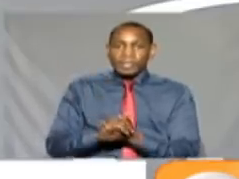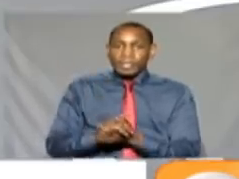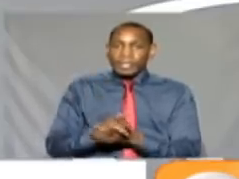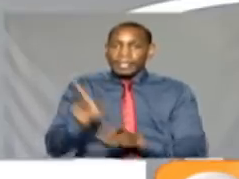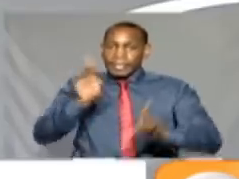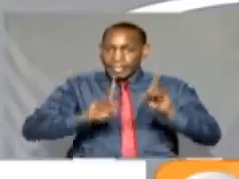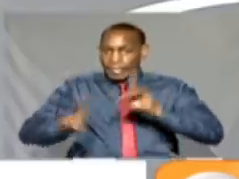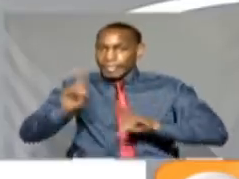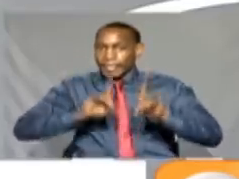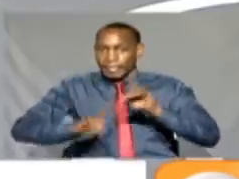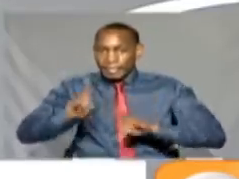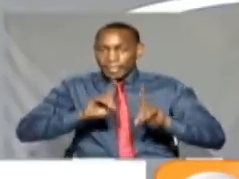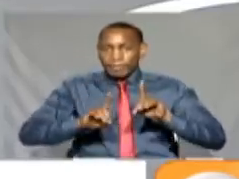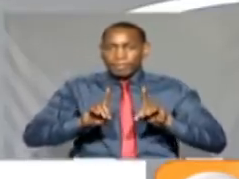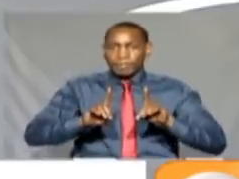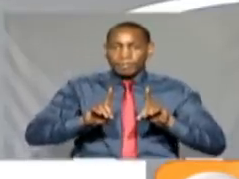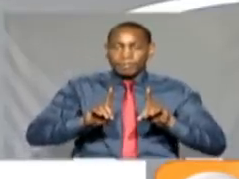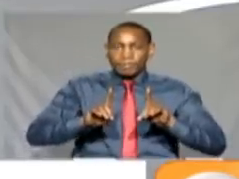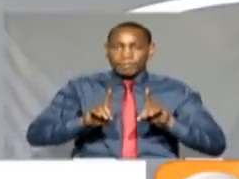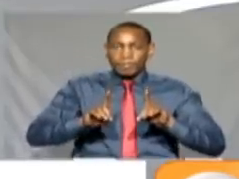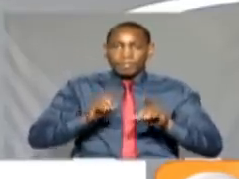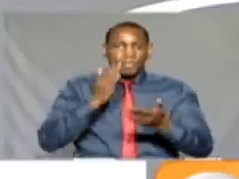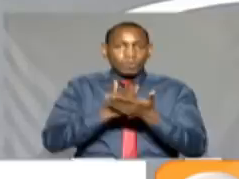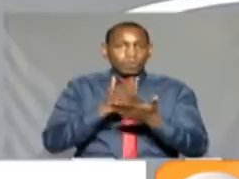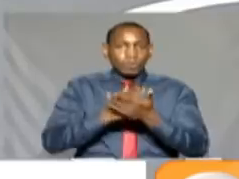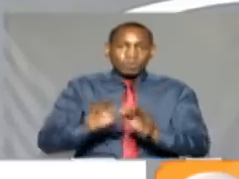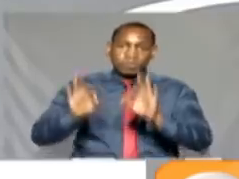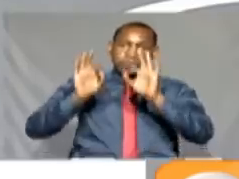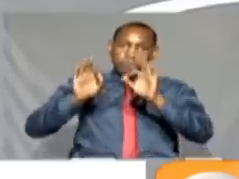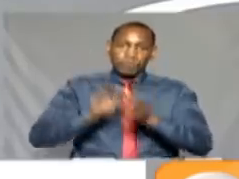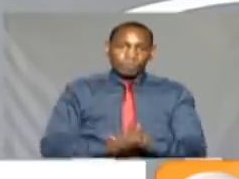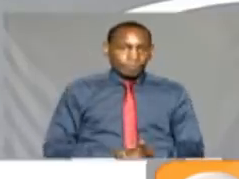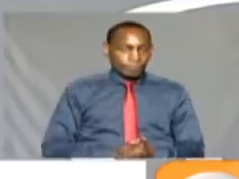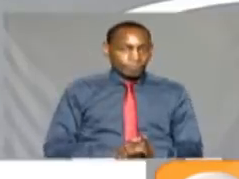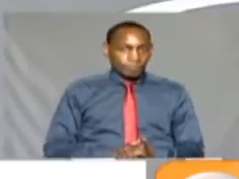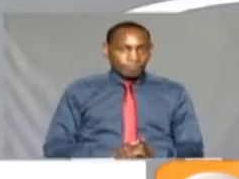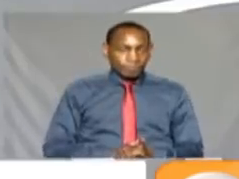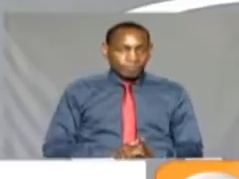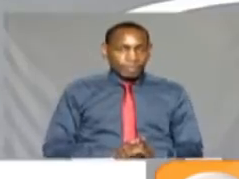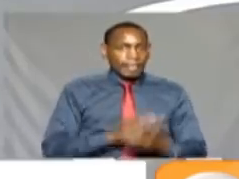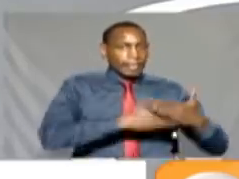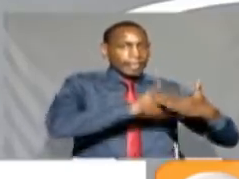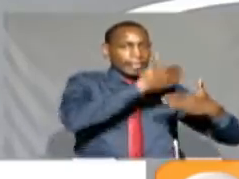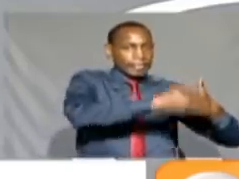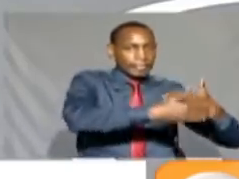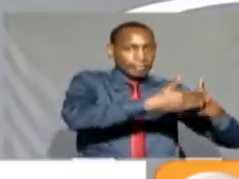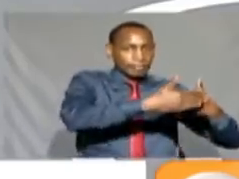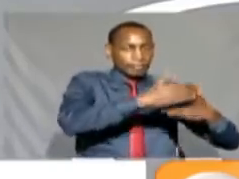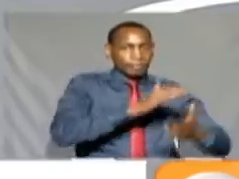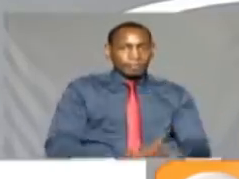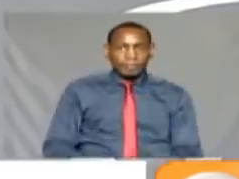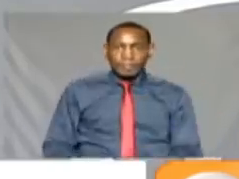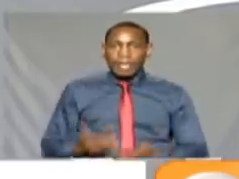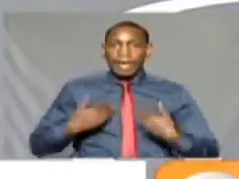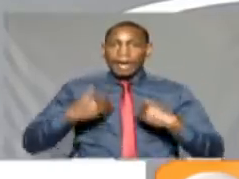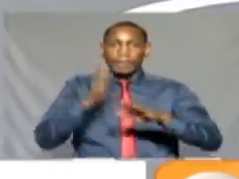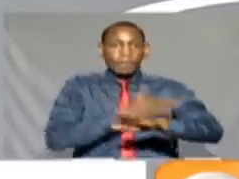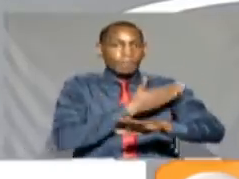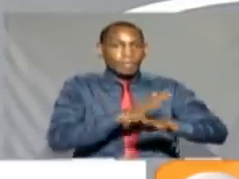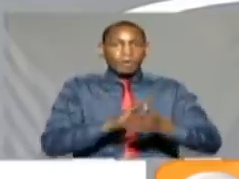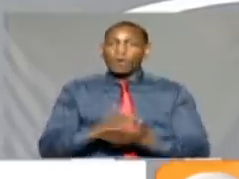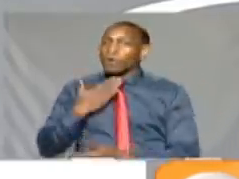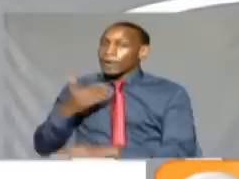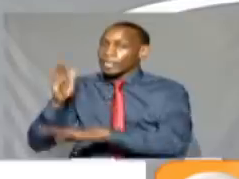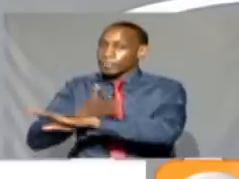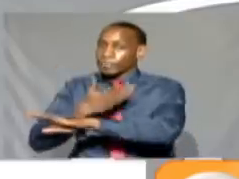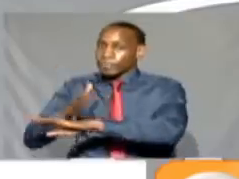move. Buanawe, it was classic. No, we'll next do, kisi. We'll next do the, kisi. We'll do the next dance. Next kisi on Twitter. Do we have music? Or you do need music